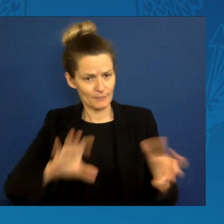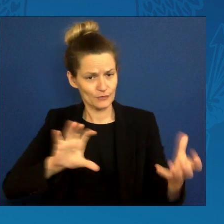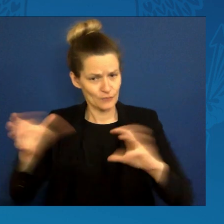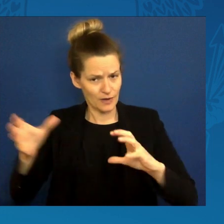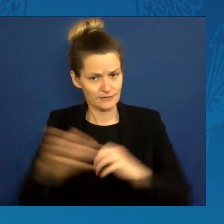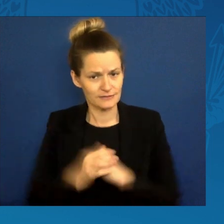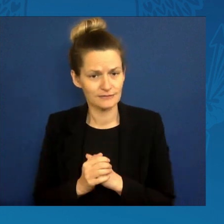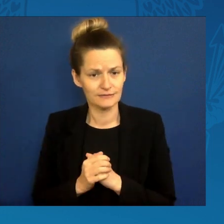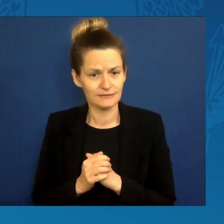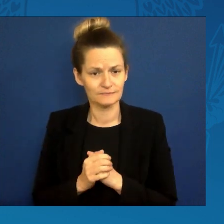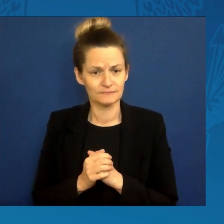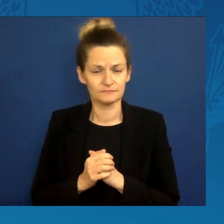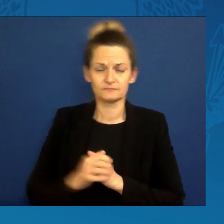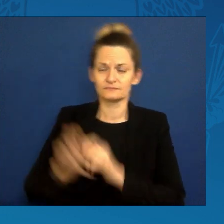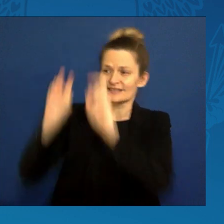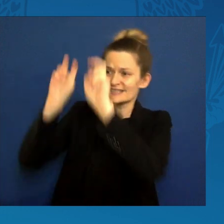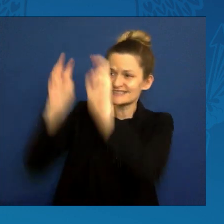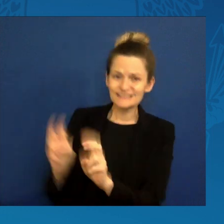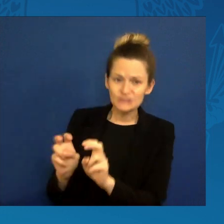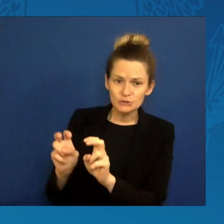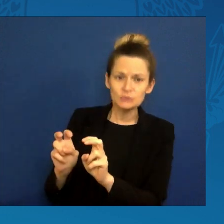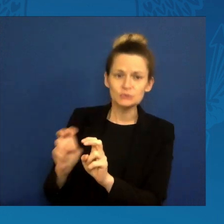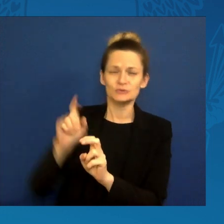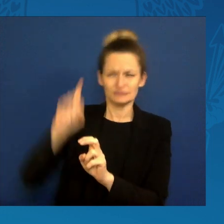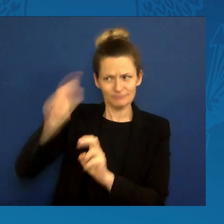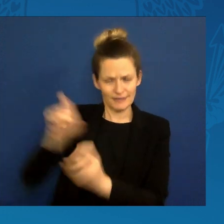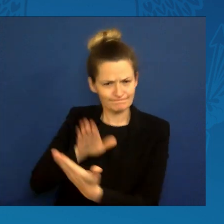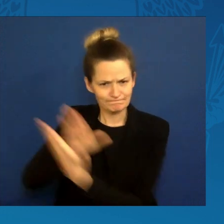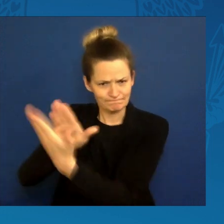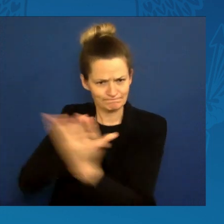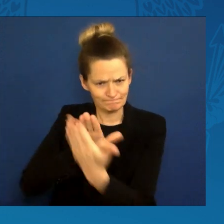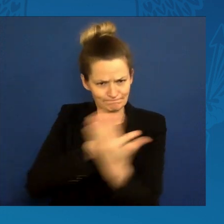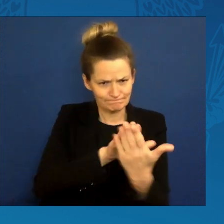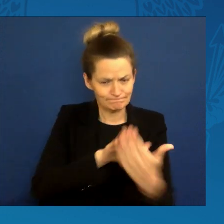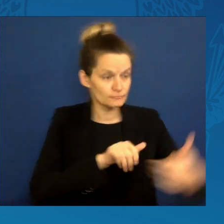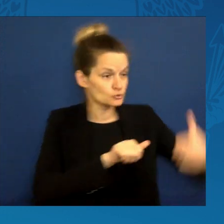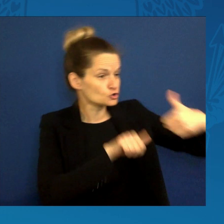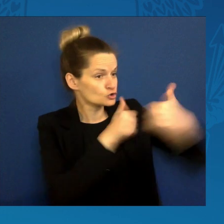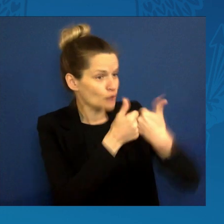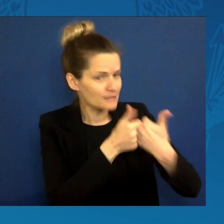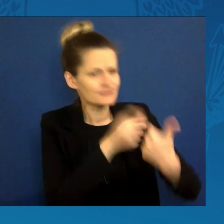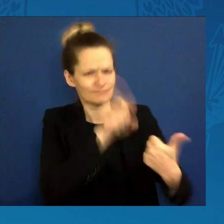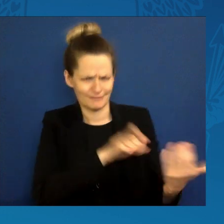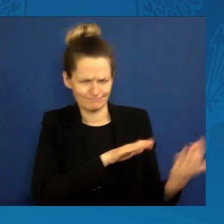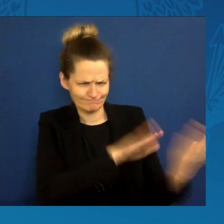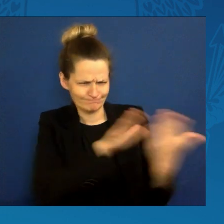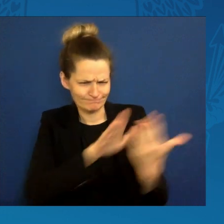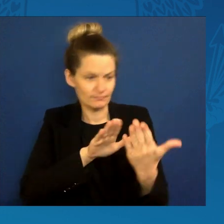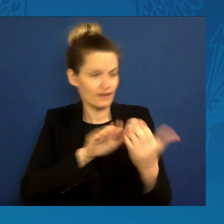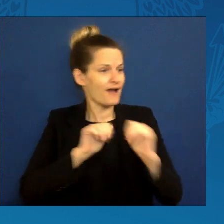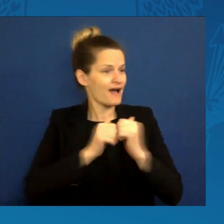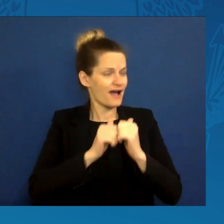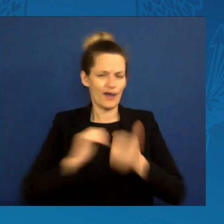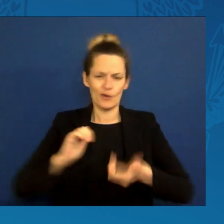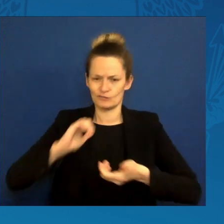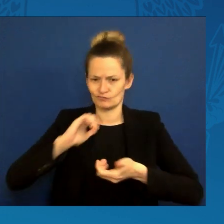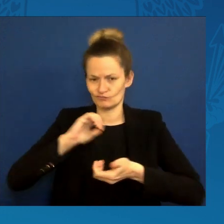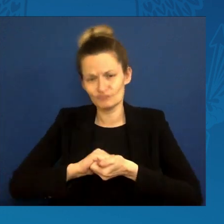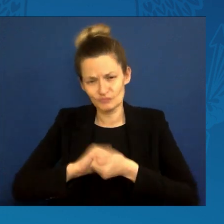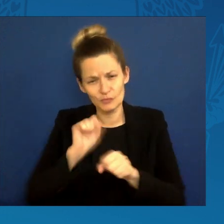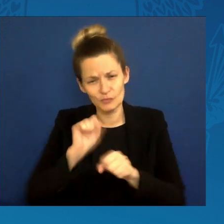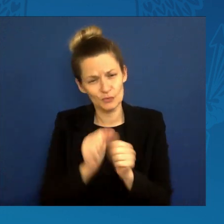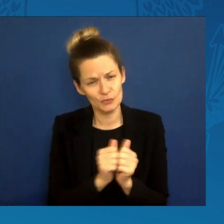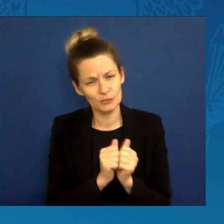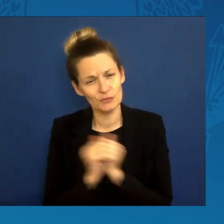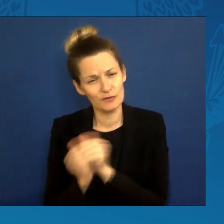challenges, and to work together as we continue to work operating from the new norms, rules, and